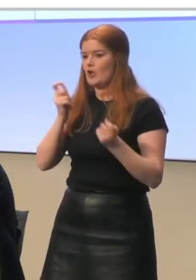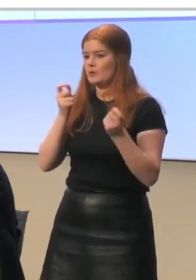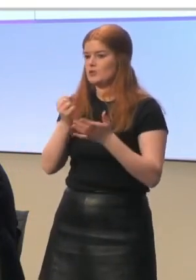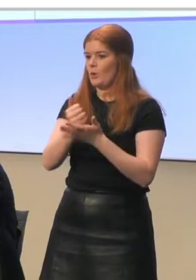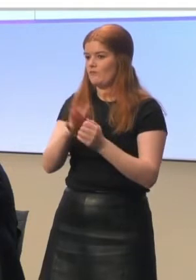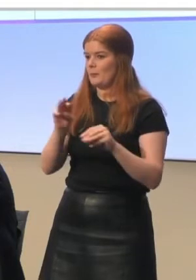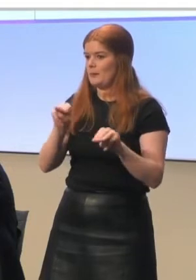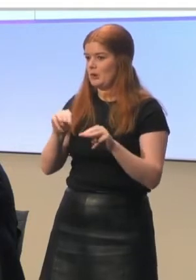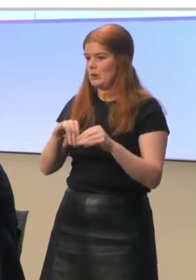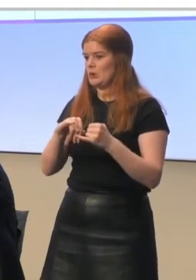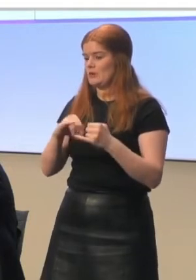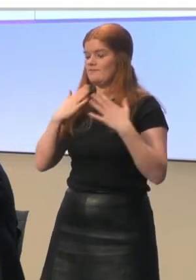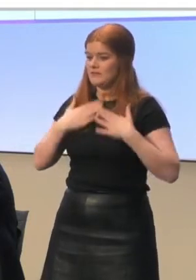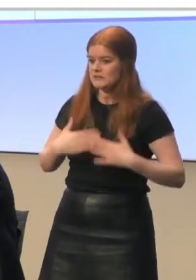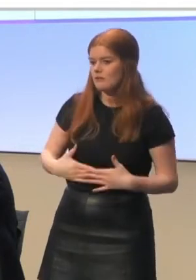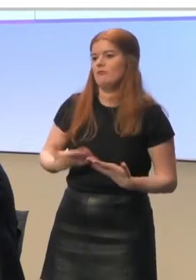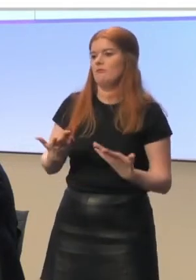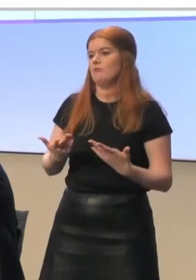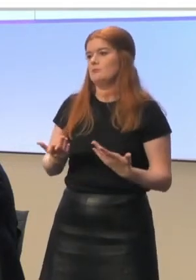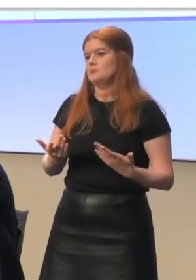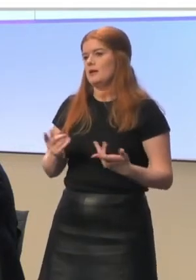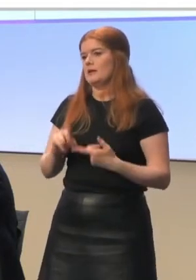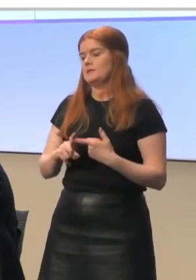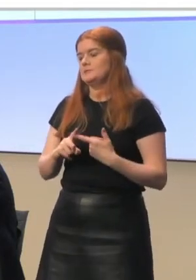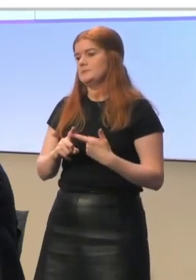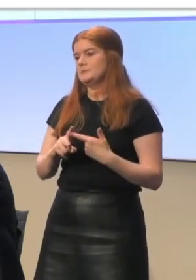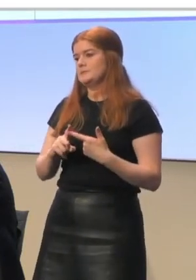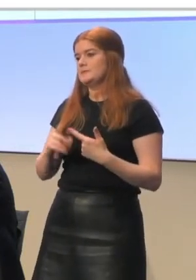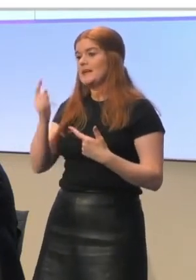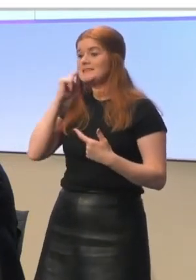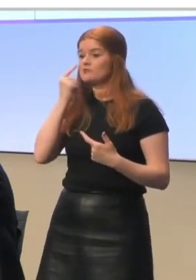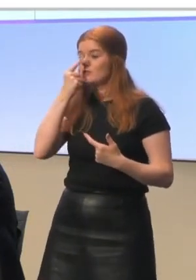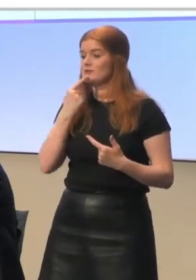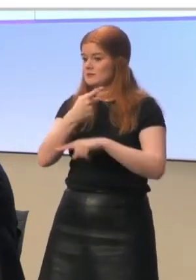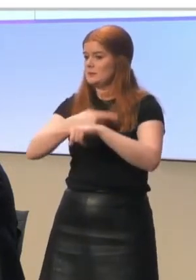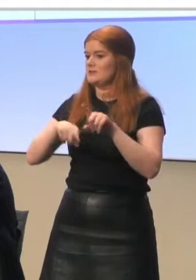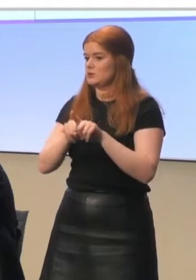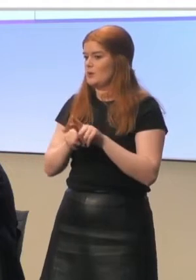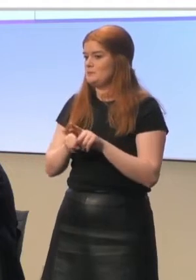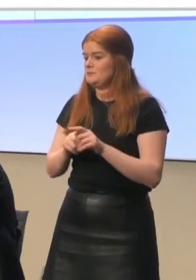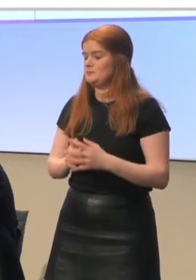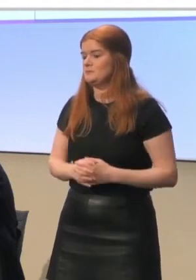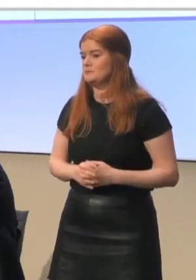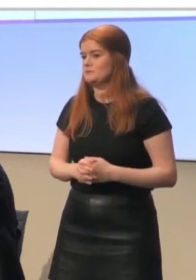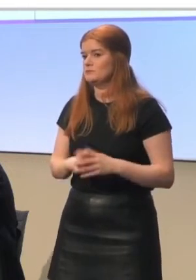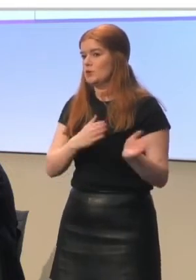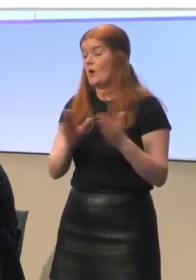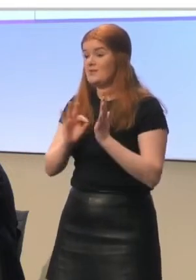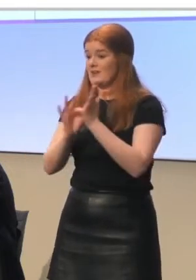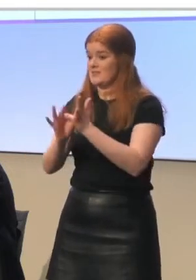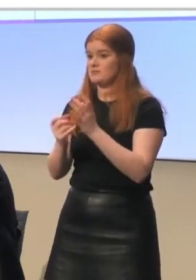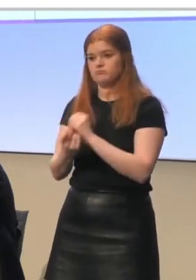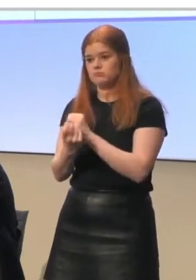people specific physical and sensory disabilities generally. And then guidance came up a good